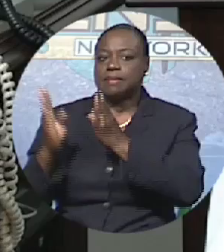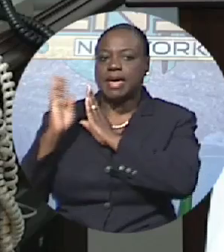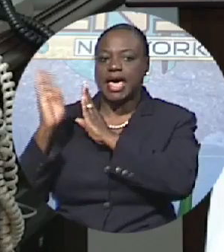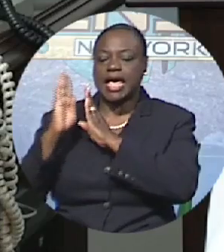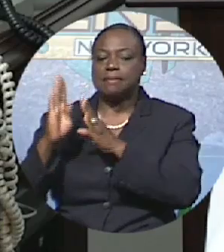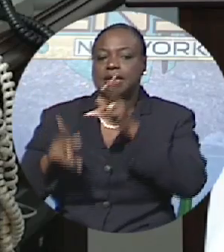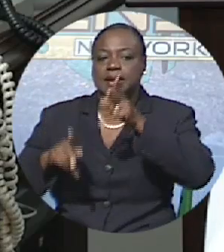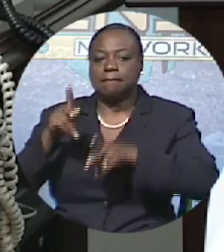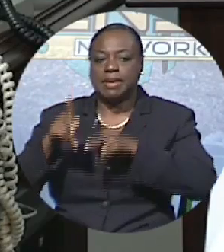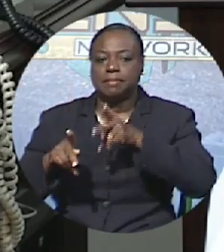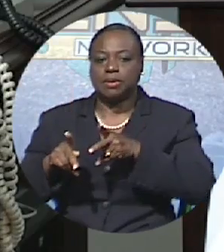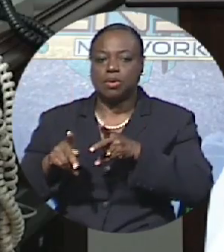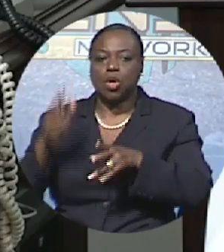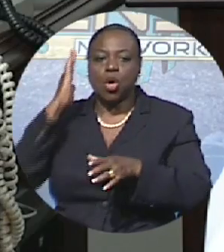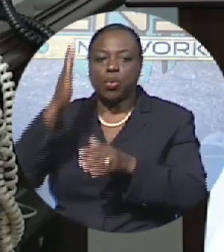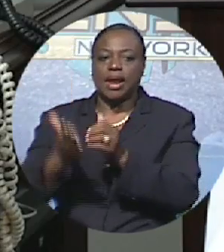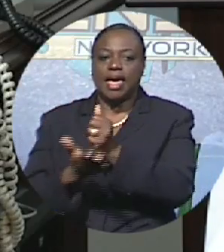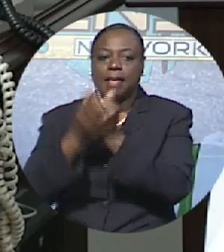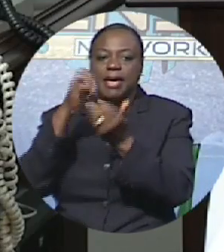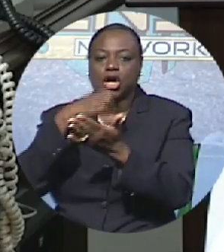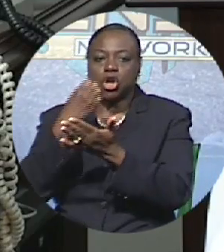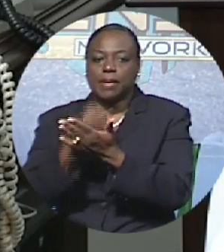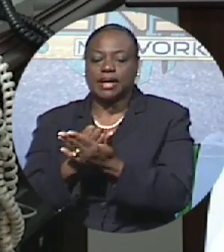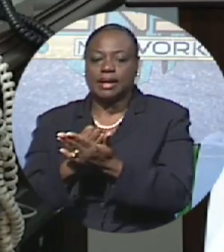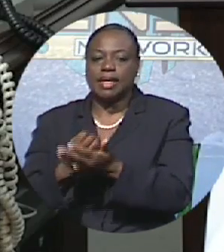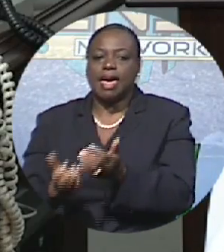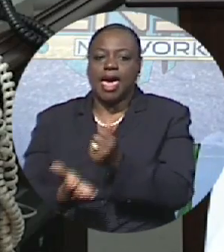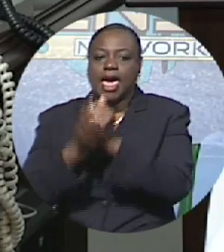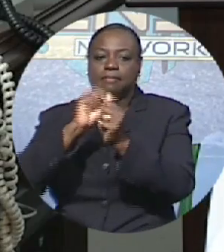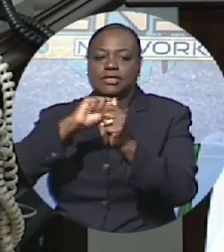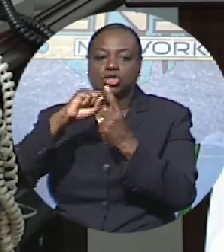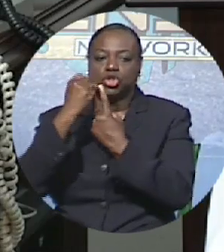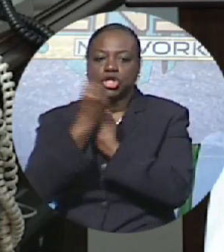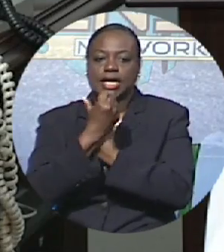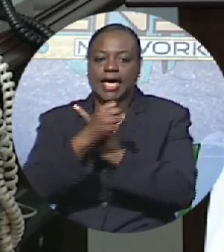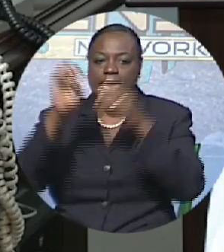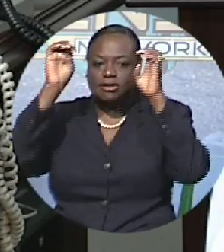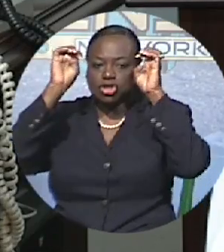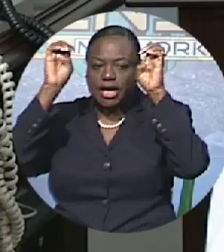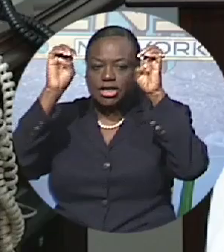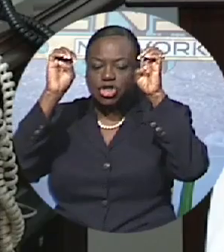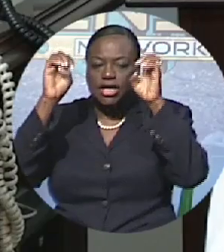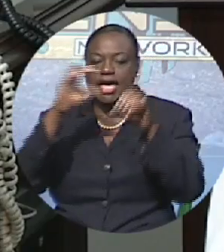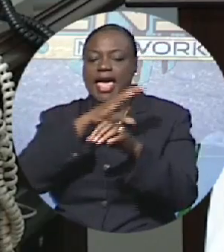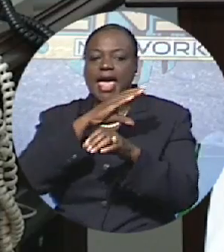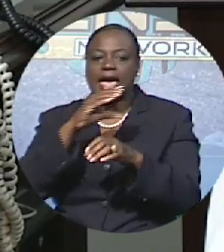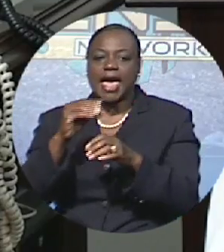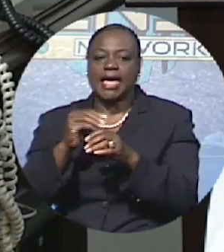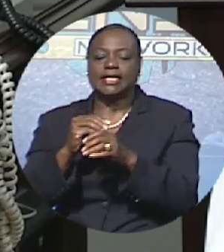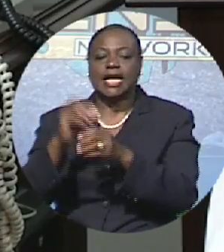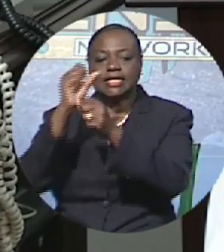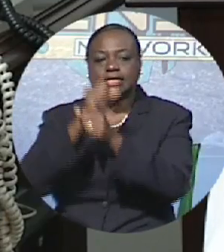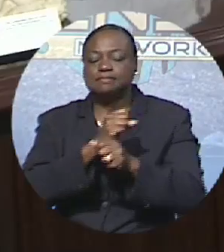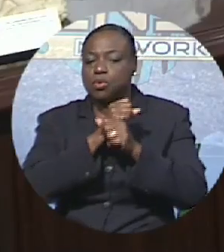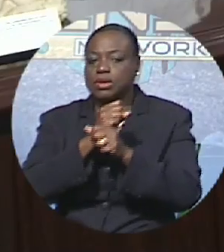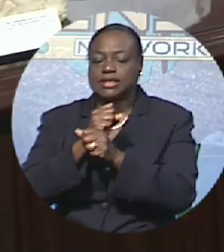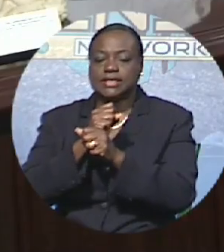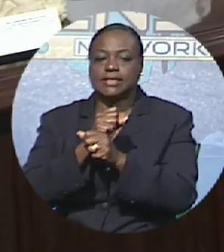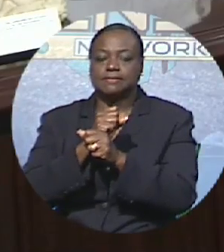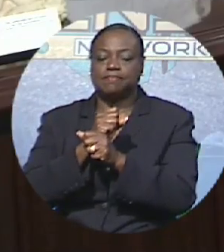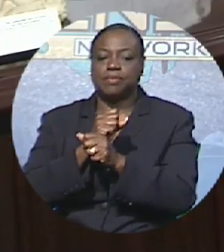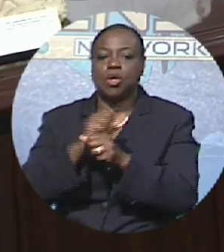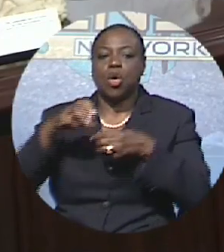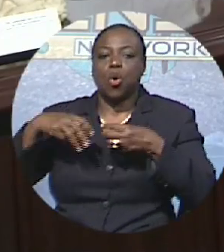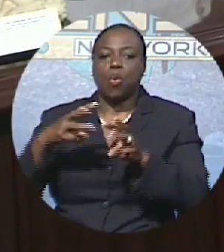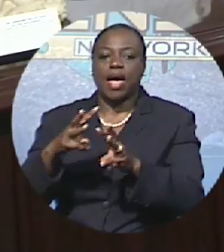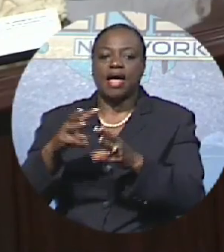well. It would help economically, it will help socially, it will help educationally, it will help in our sports arena, etc., etc. While the